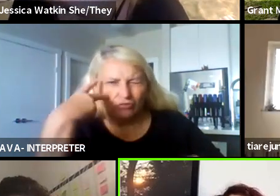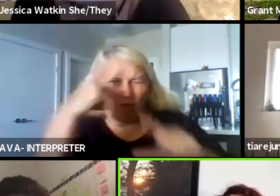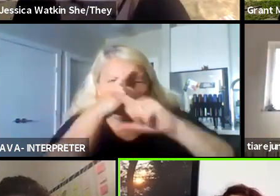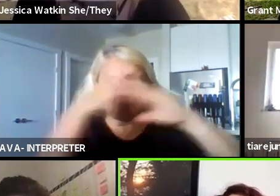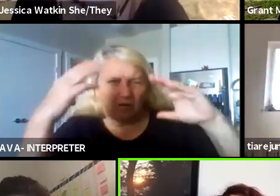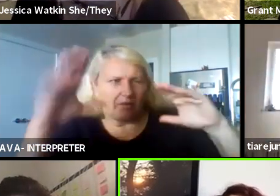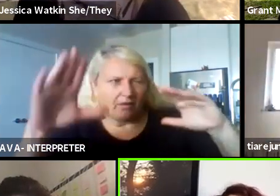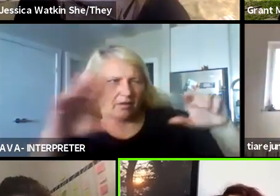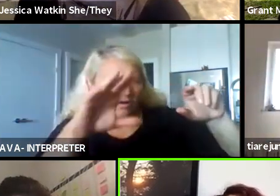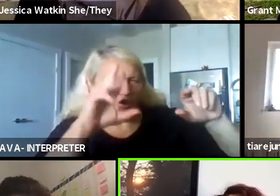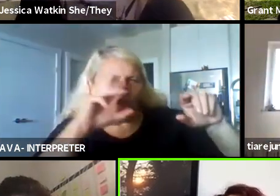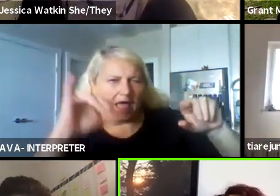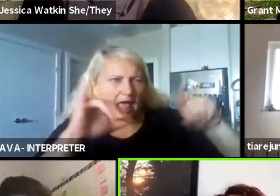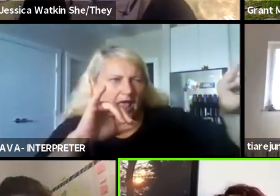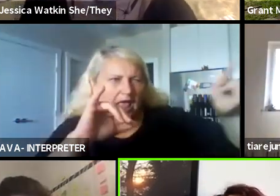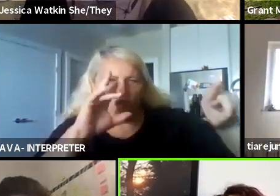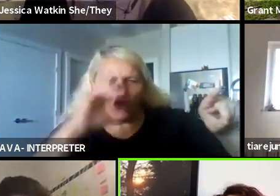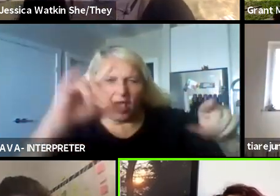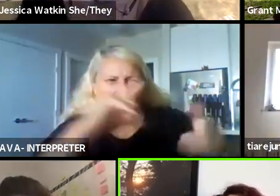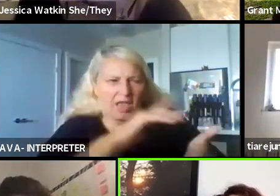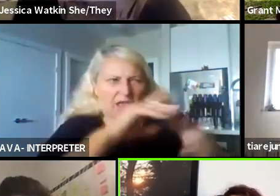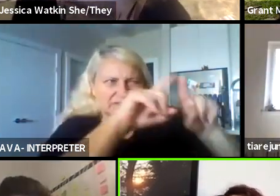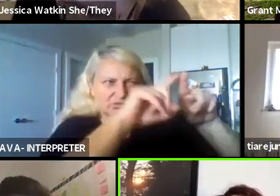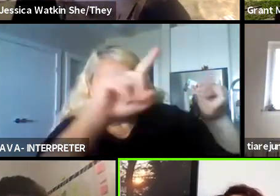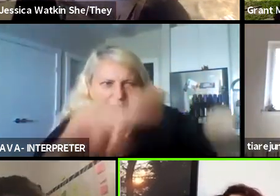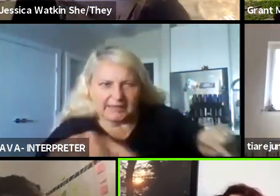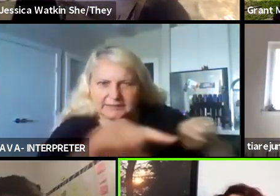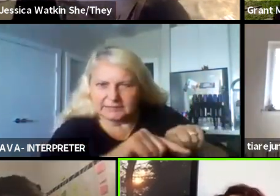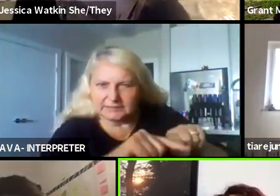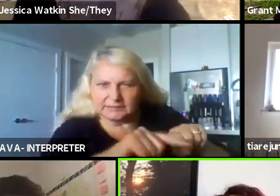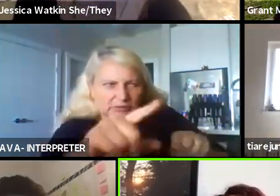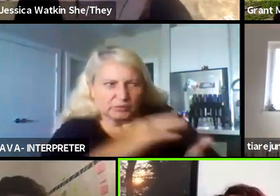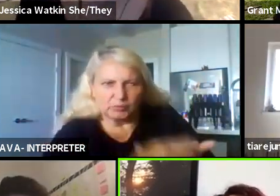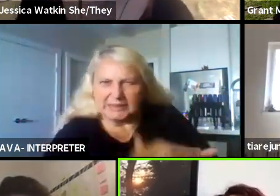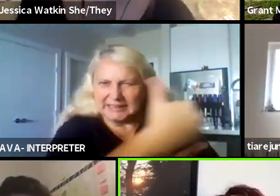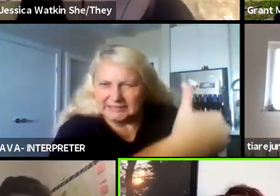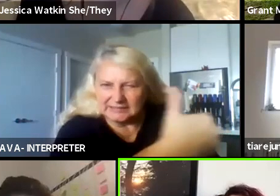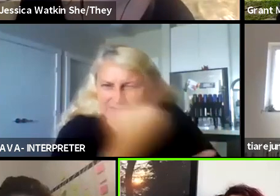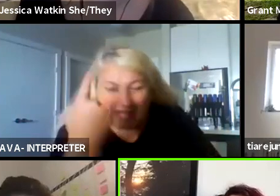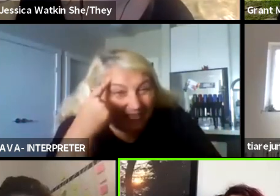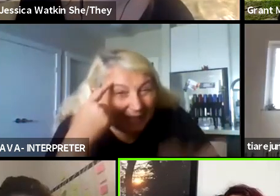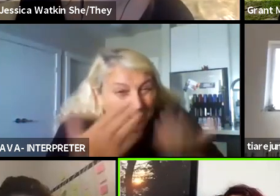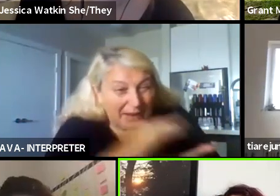with four video sections with different faces,